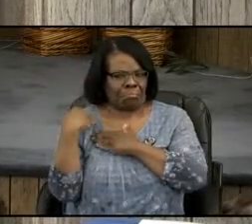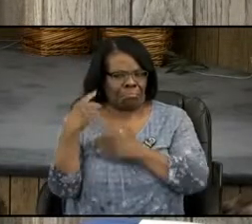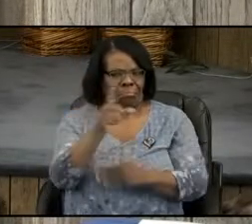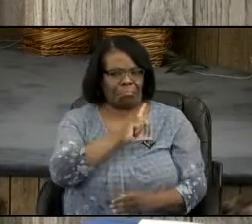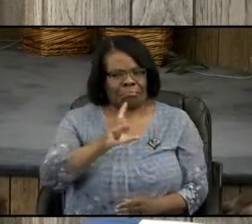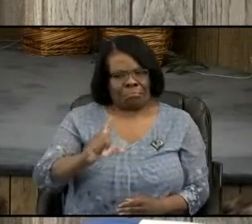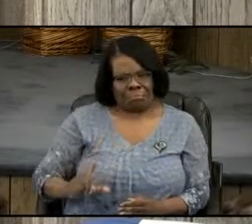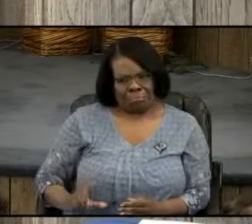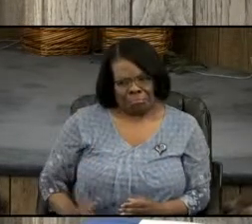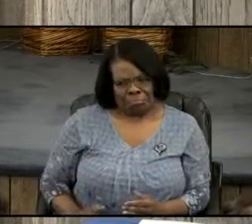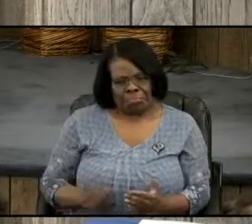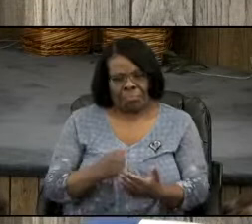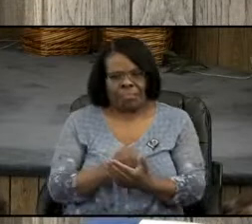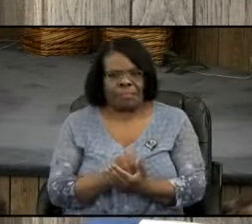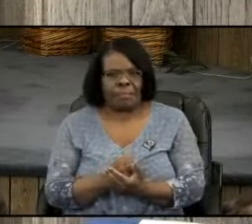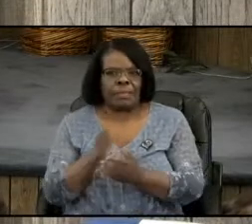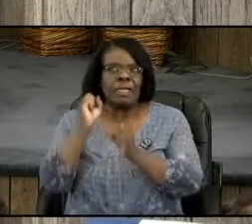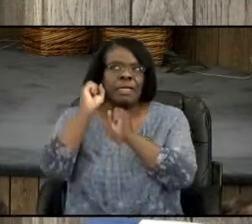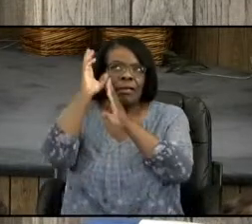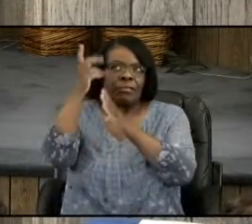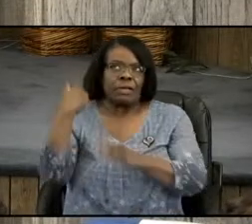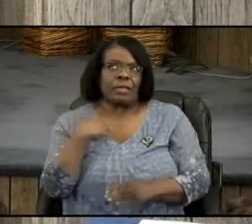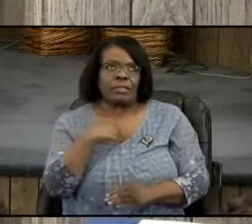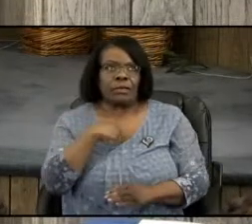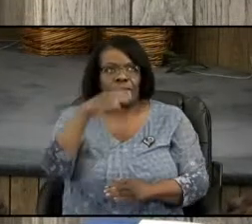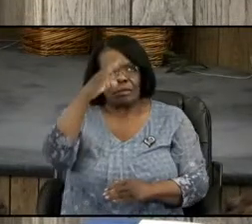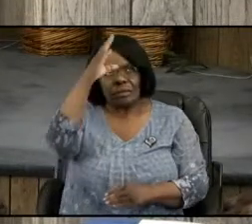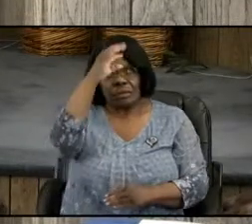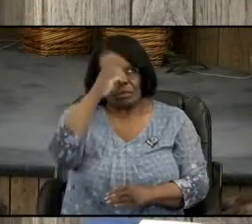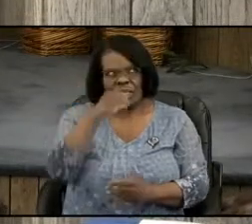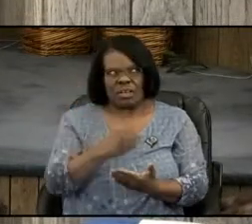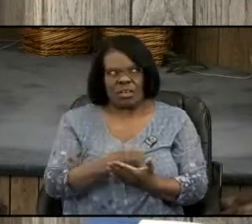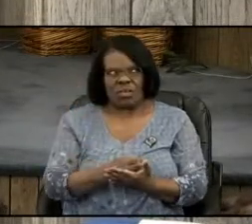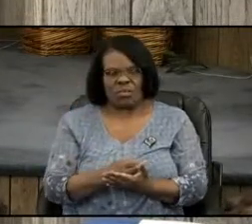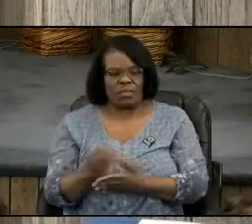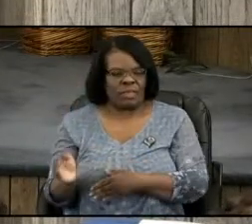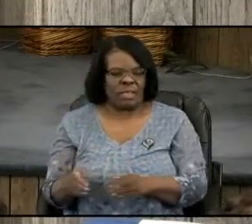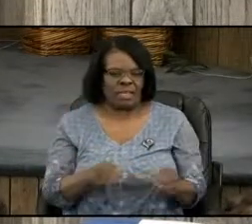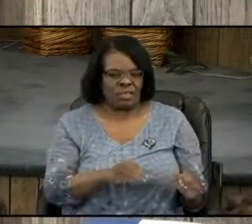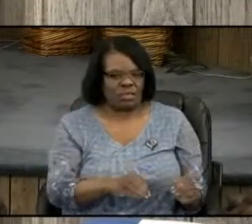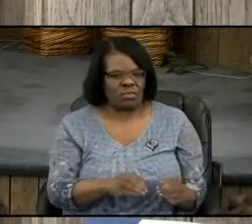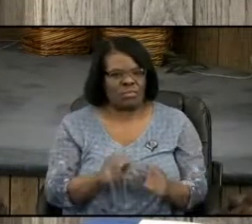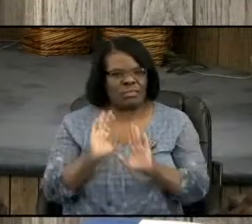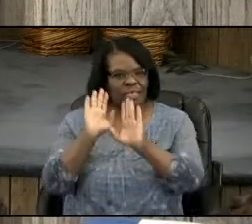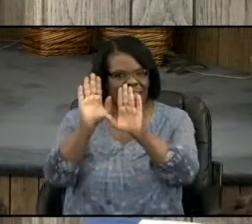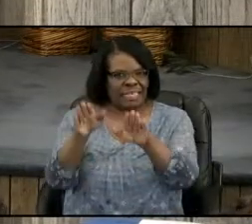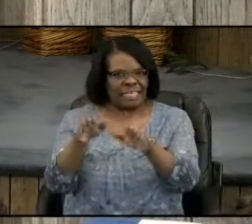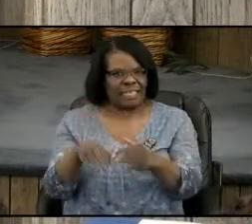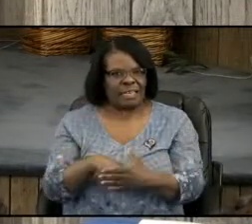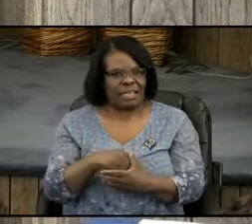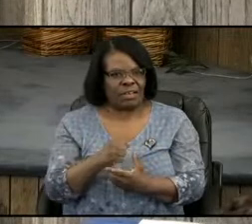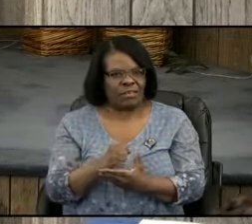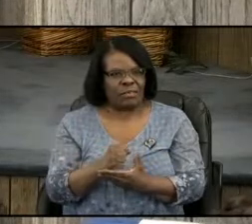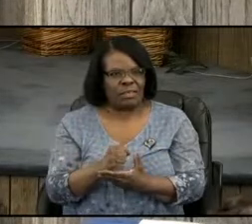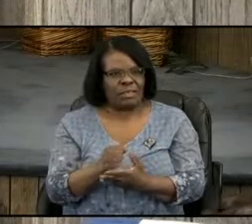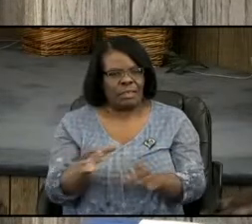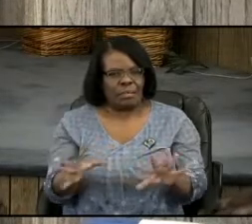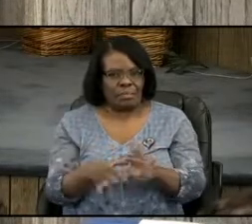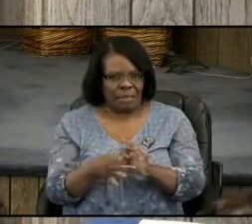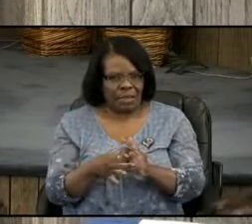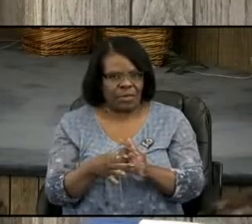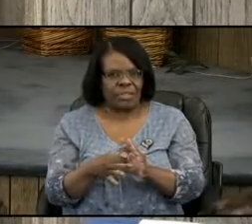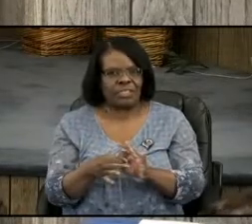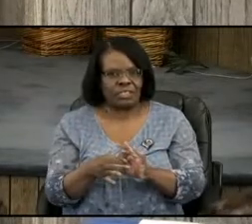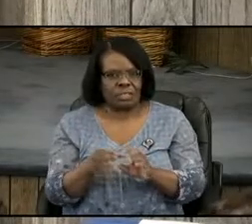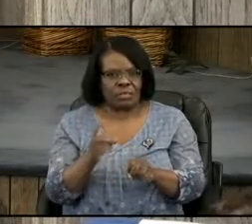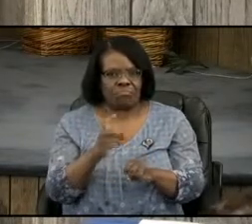person brought in here, but Father, we hope that they don't take it out of here, Father. We don't know whether it's been marital problems. We don't know whether it's